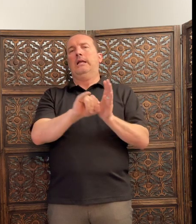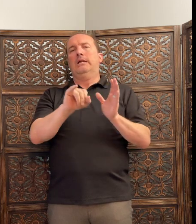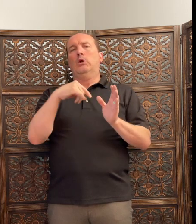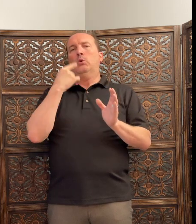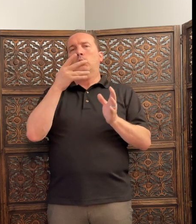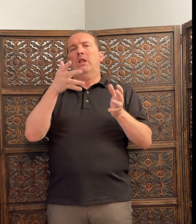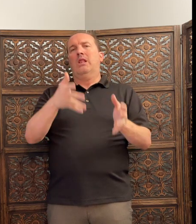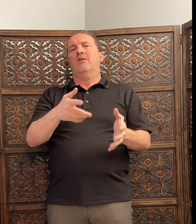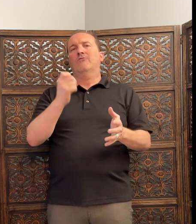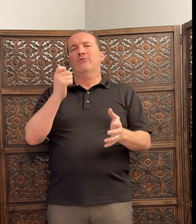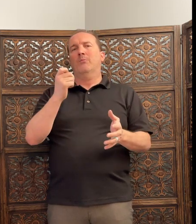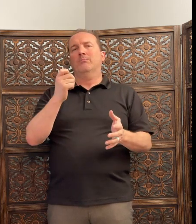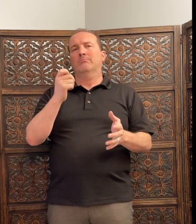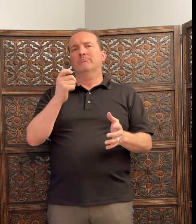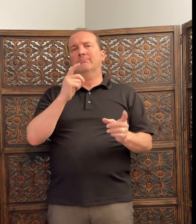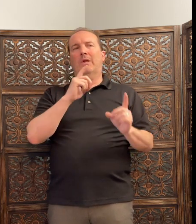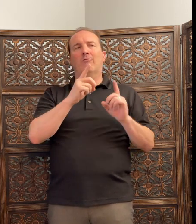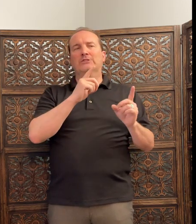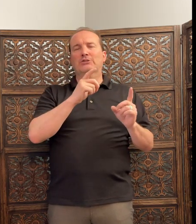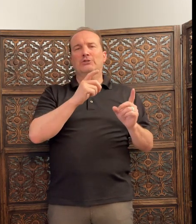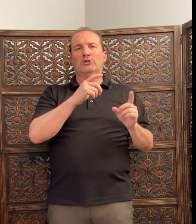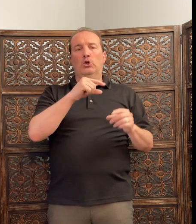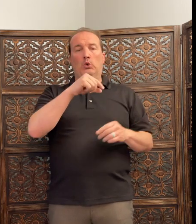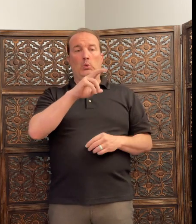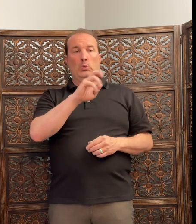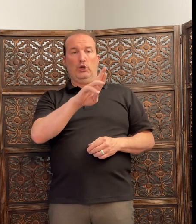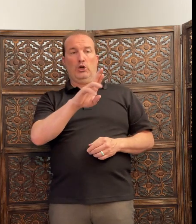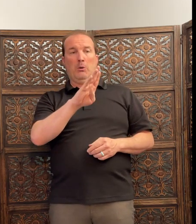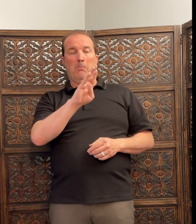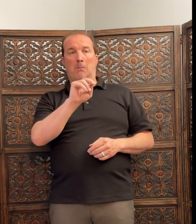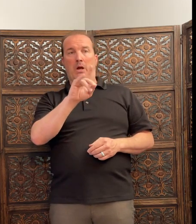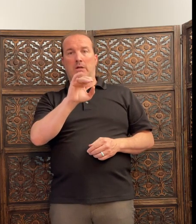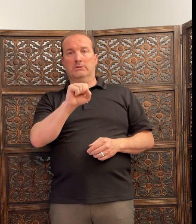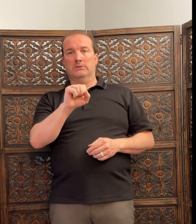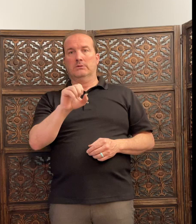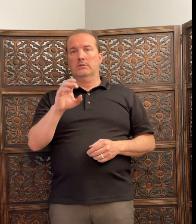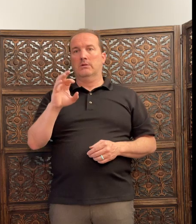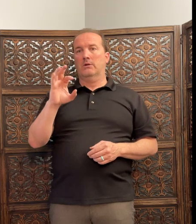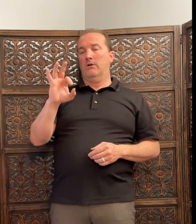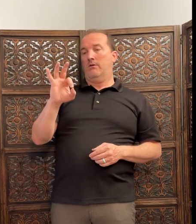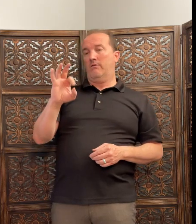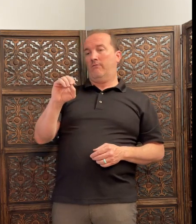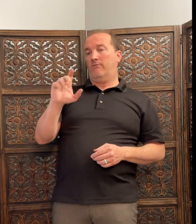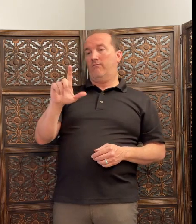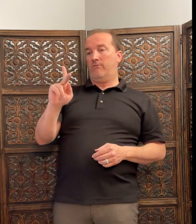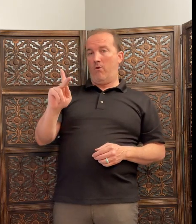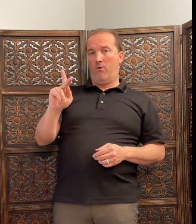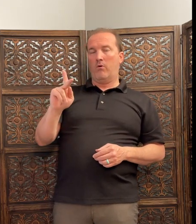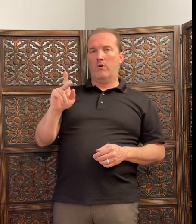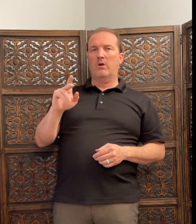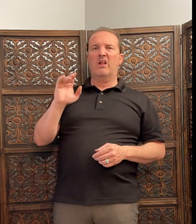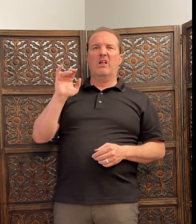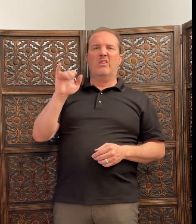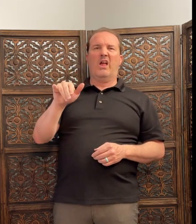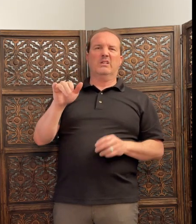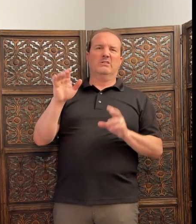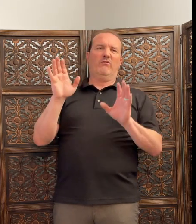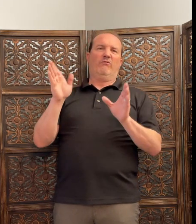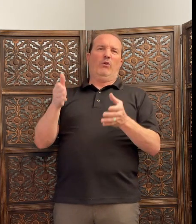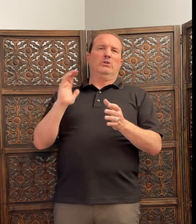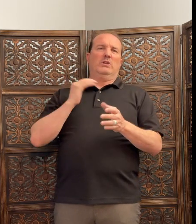that often get left out of the conversation, like queer bodies. Folk refers to Southern Black folk